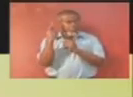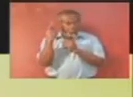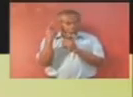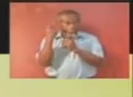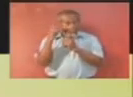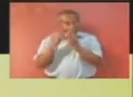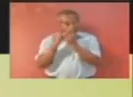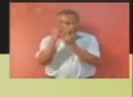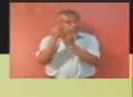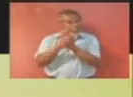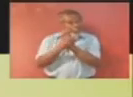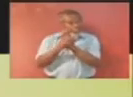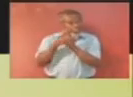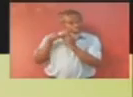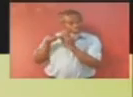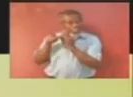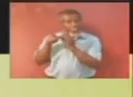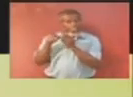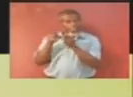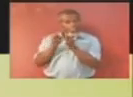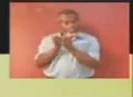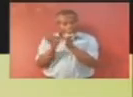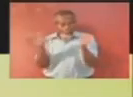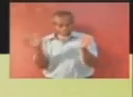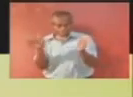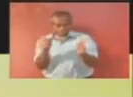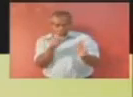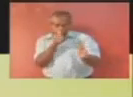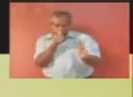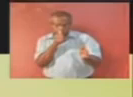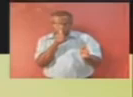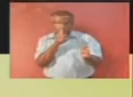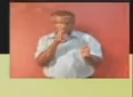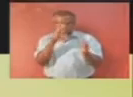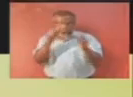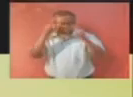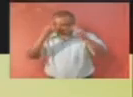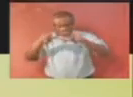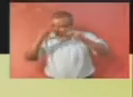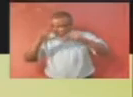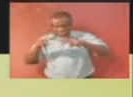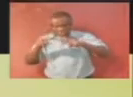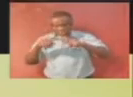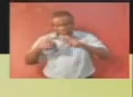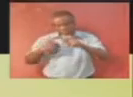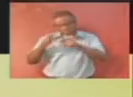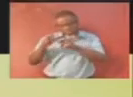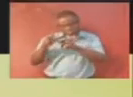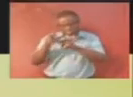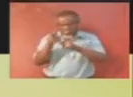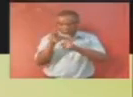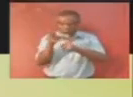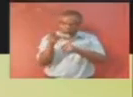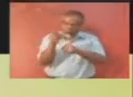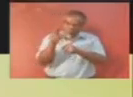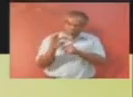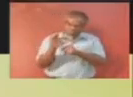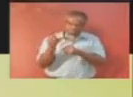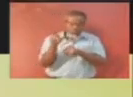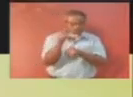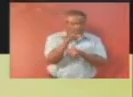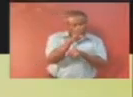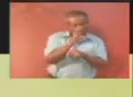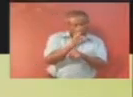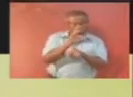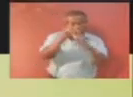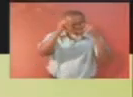within private and public capacity, we were doing about 300 to 400 tests and getting 10 positives. Now we're seeing